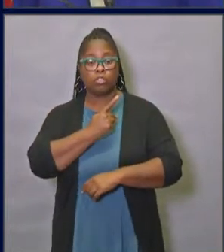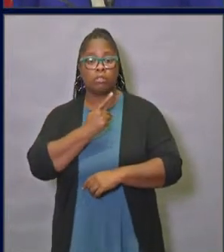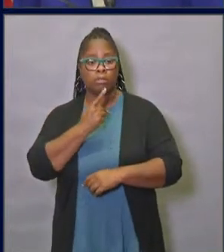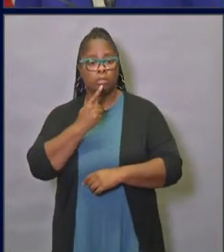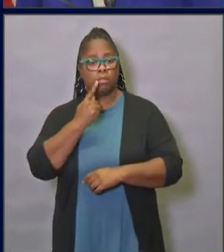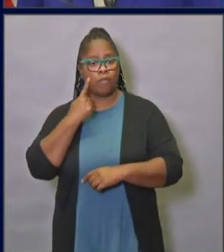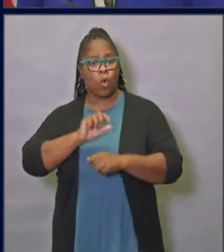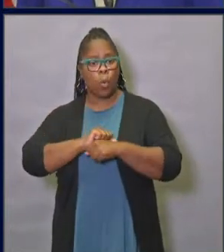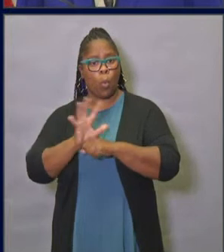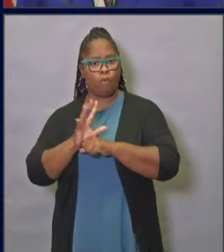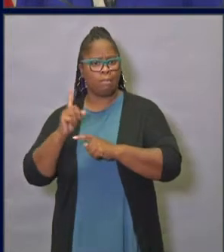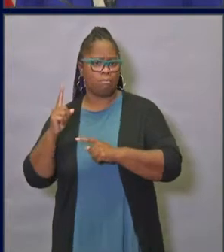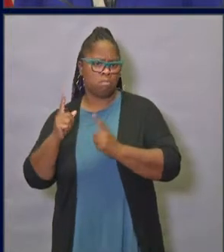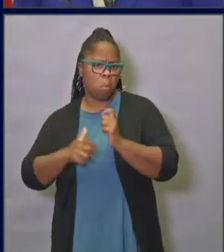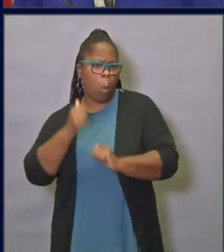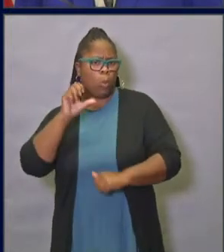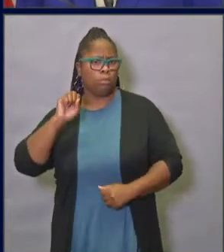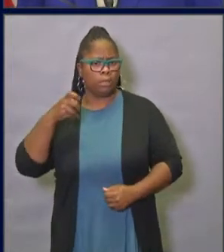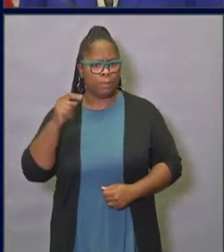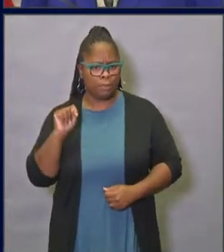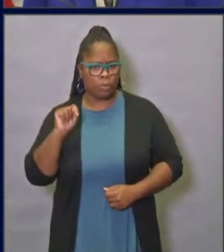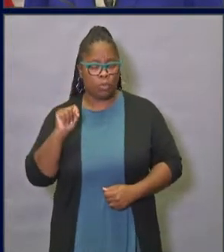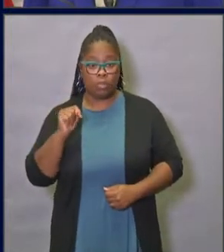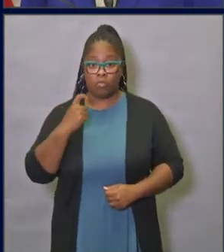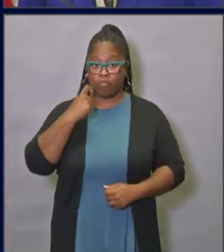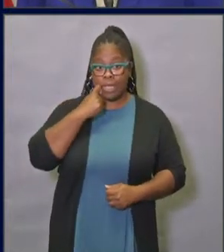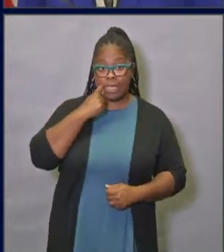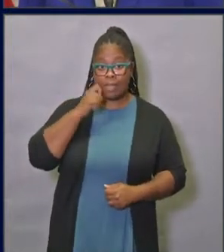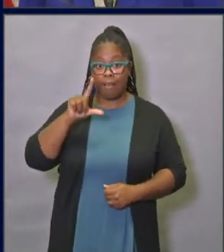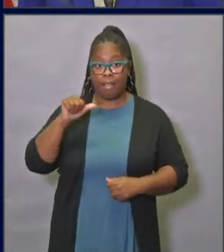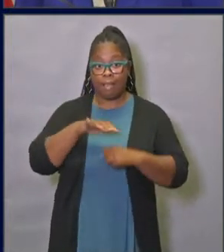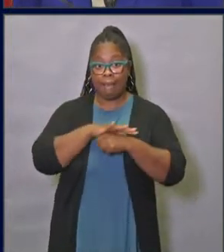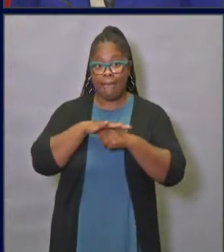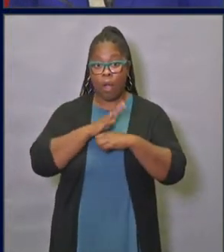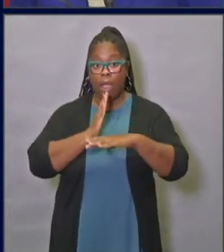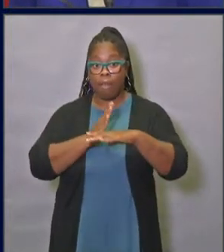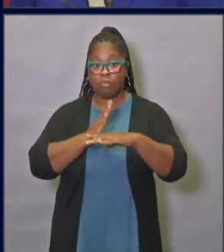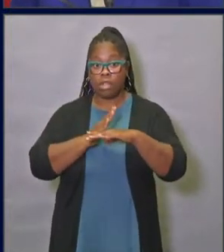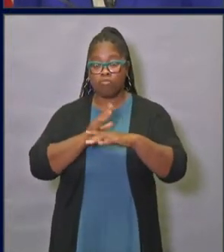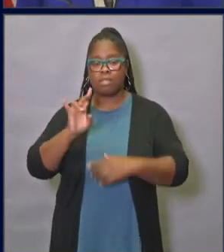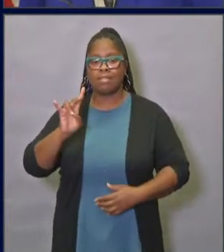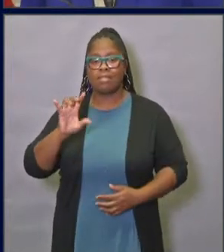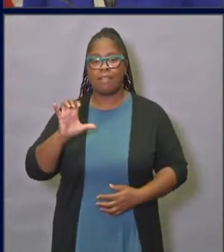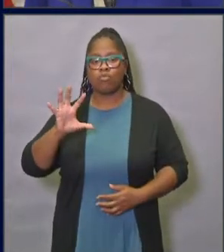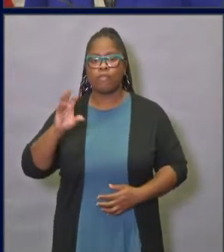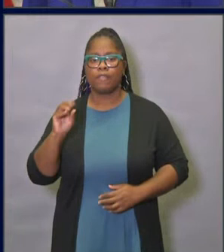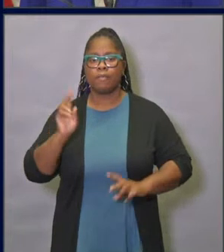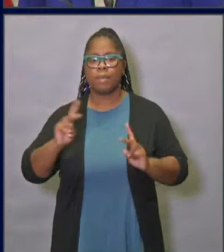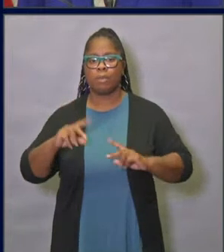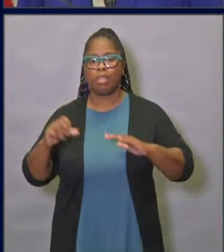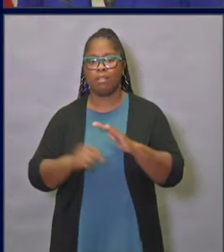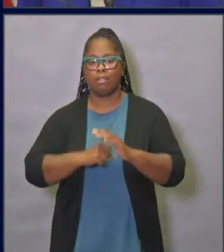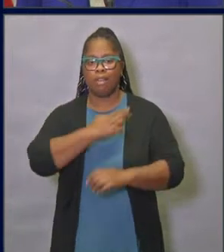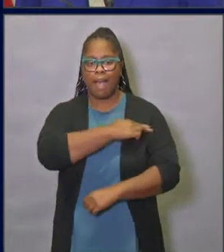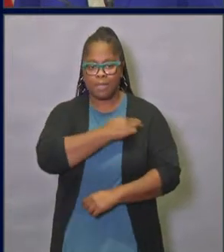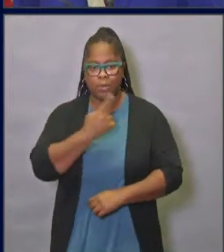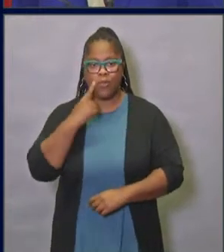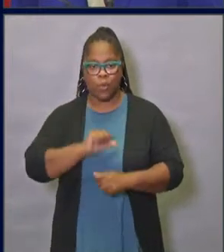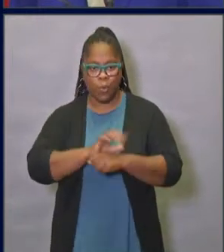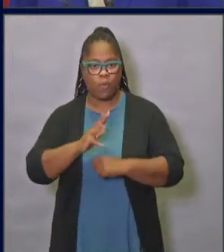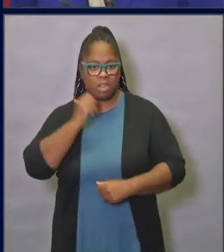September, and recently LA County is averaging about 750 hospitalized patients per